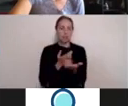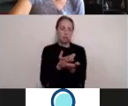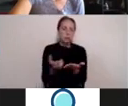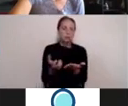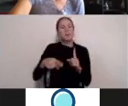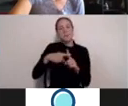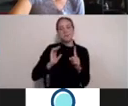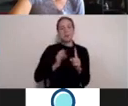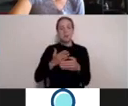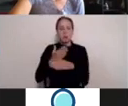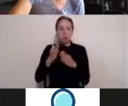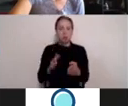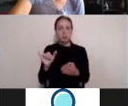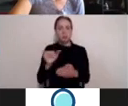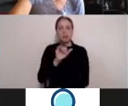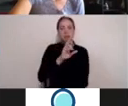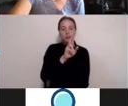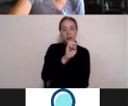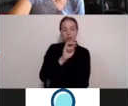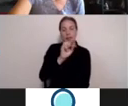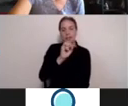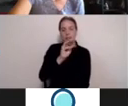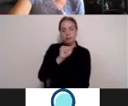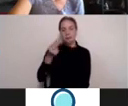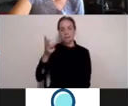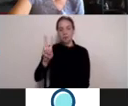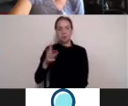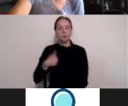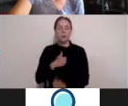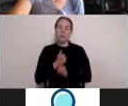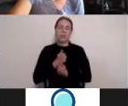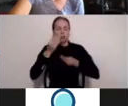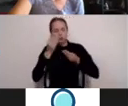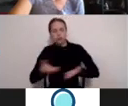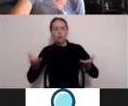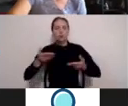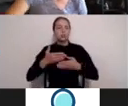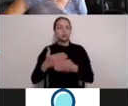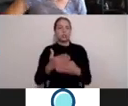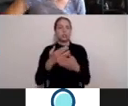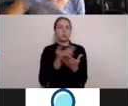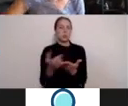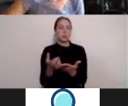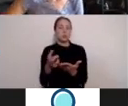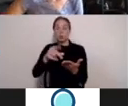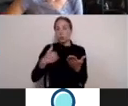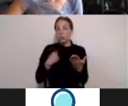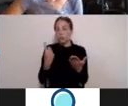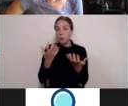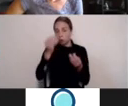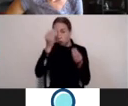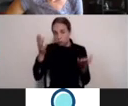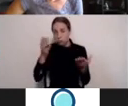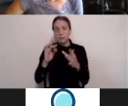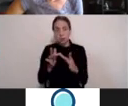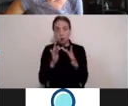Hanson Voices. We love to share resources, so please shoot me a message if you have something that you'd like to share with our networks. So I want to